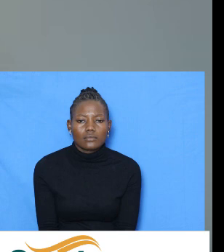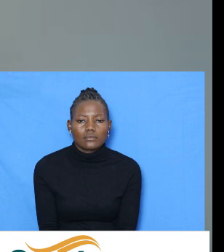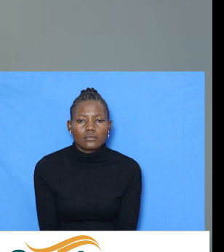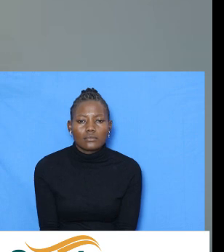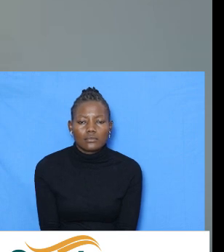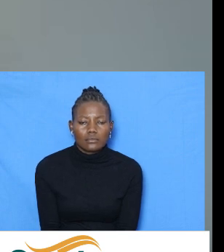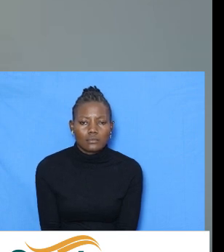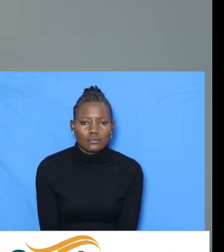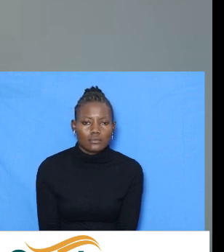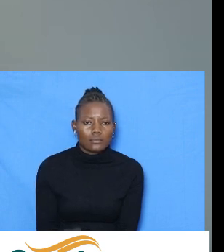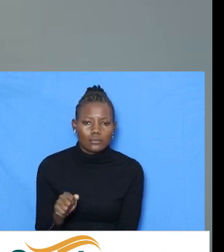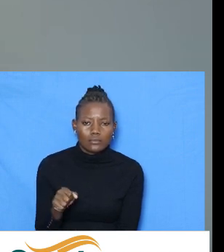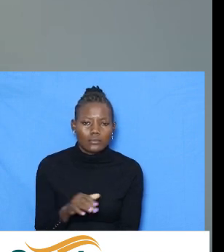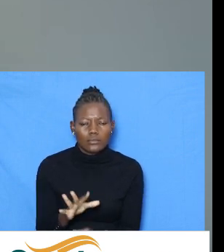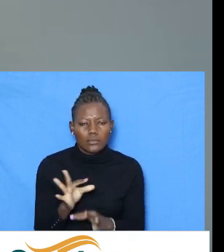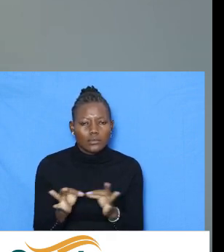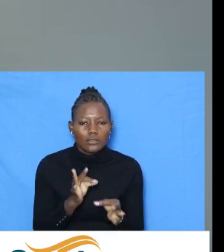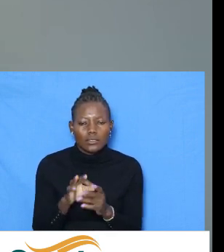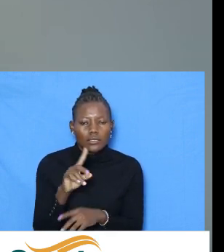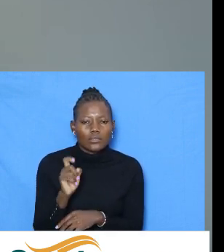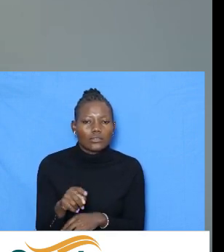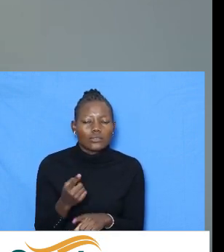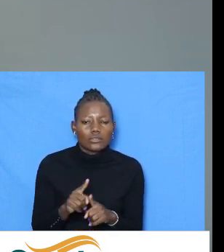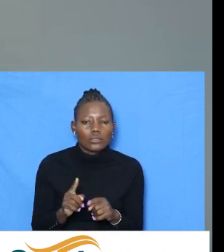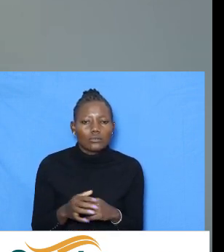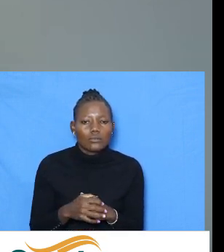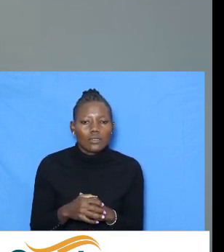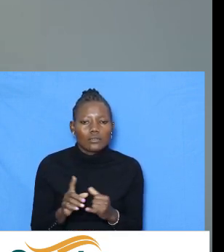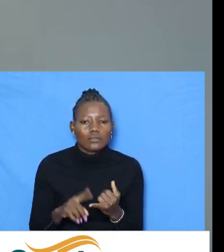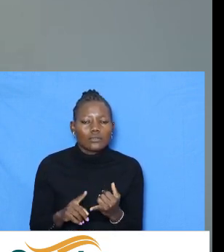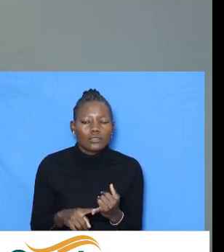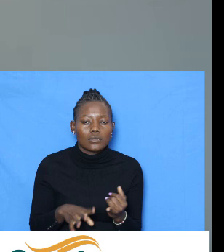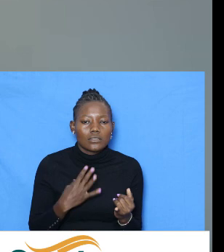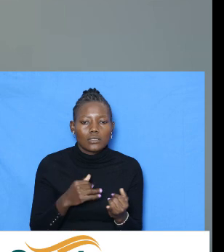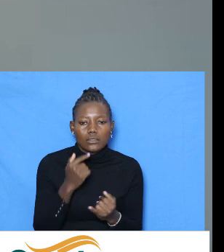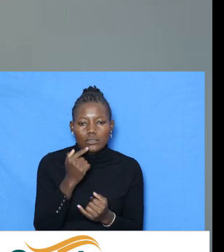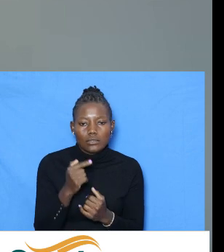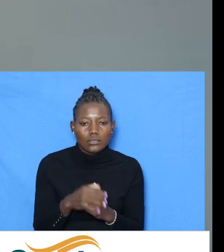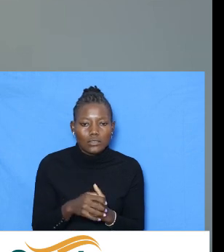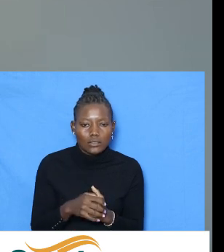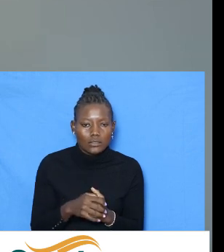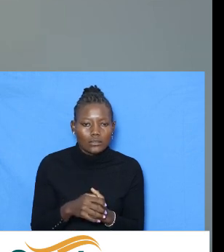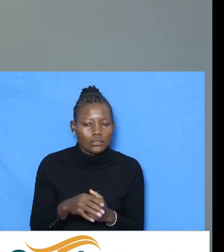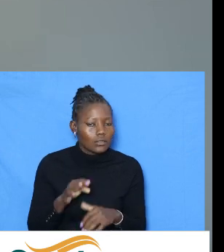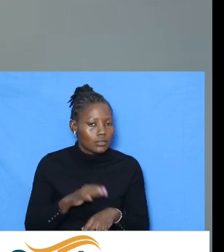Yeah, not particular question. First, I have to say a wonderful